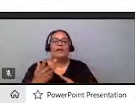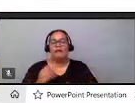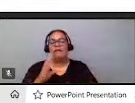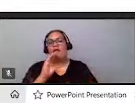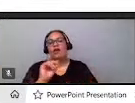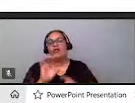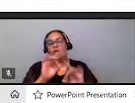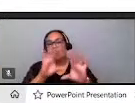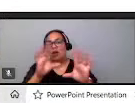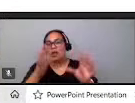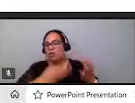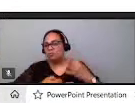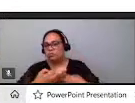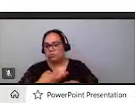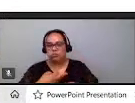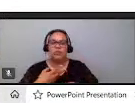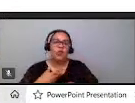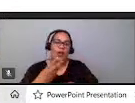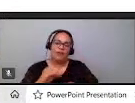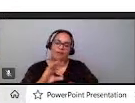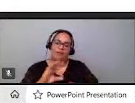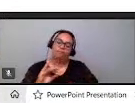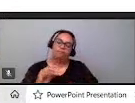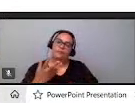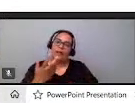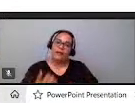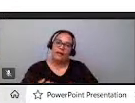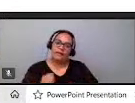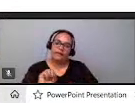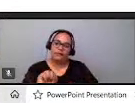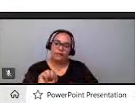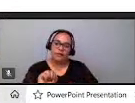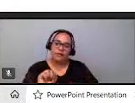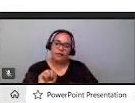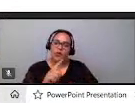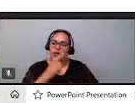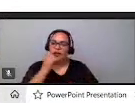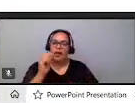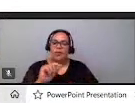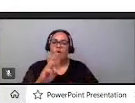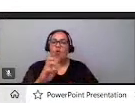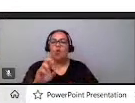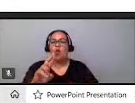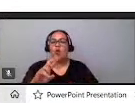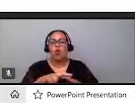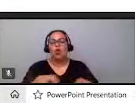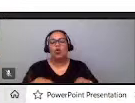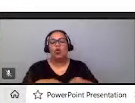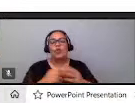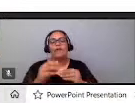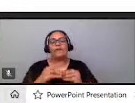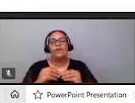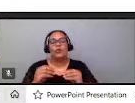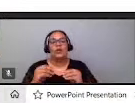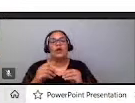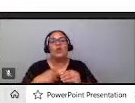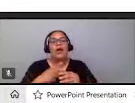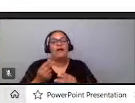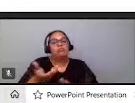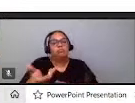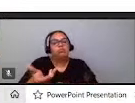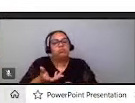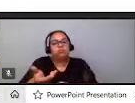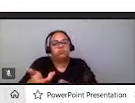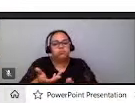for collaboration we have a daily uh what we call a war room with the fruit industry to really